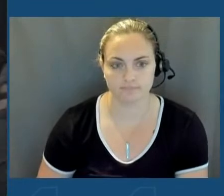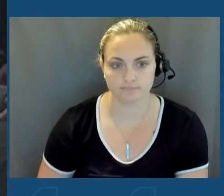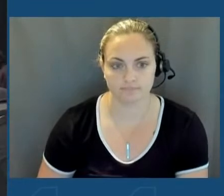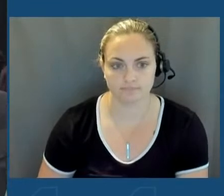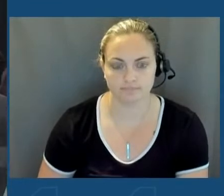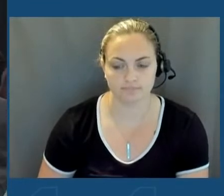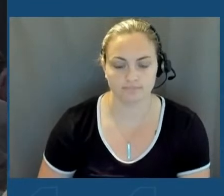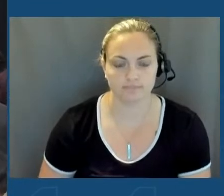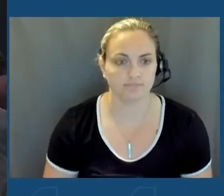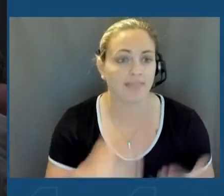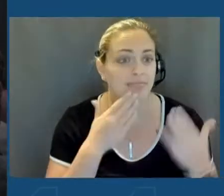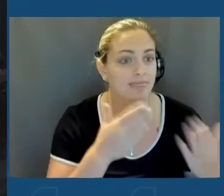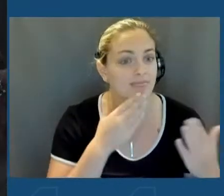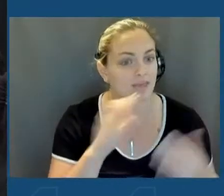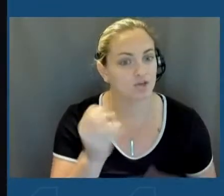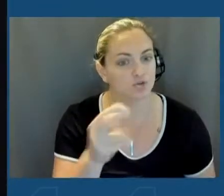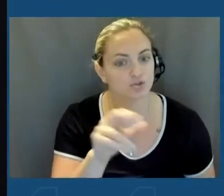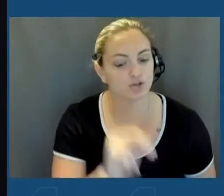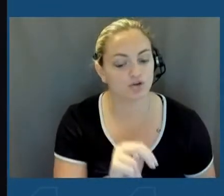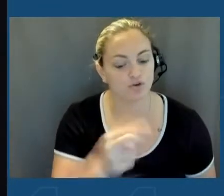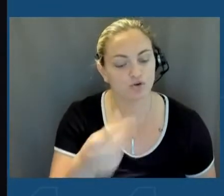Thank you, Sharon Greenberger, for